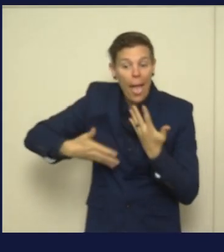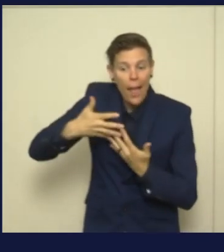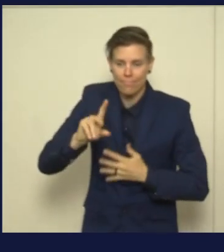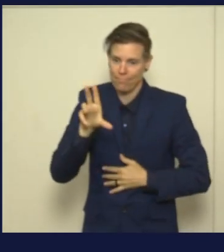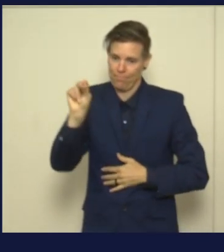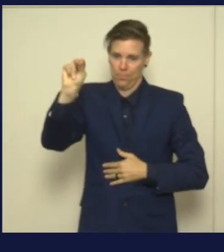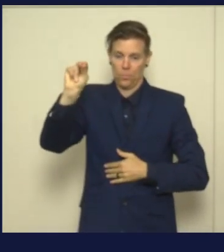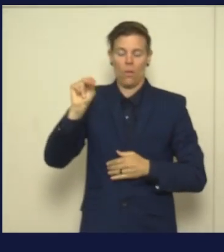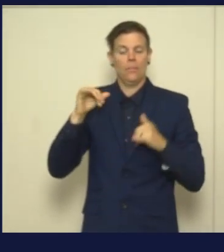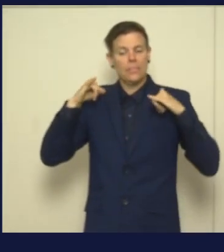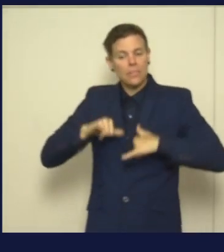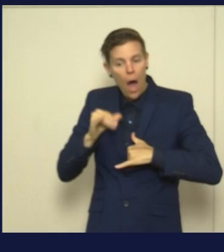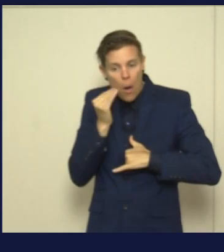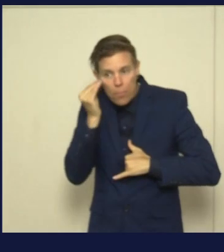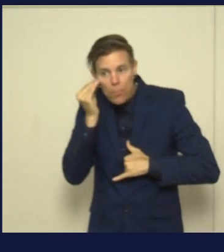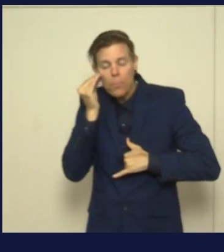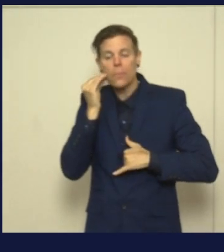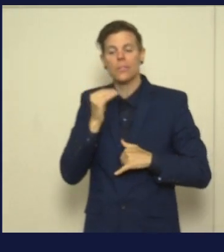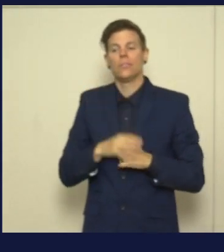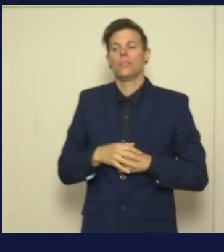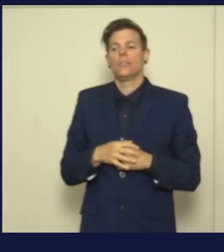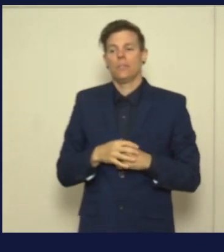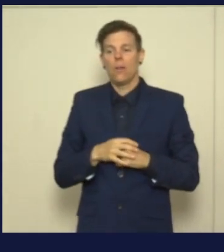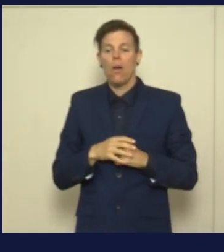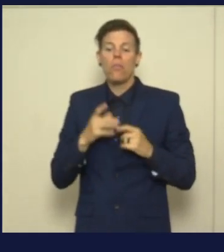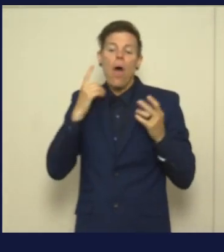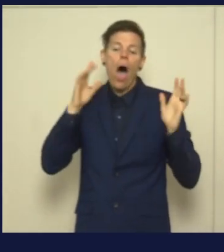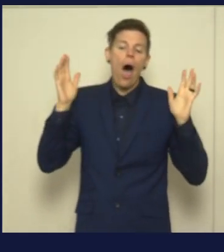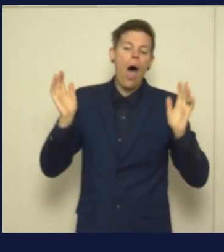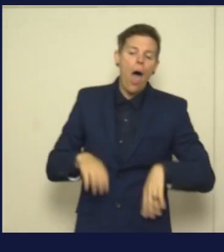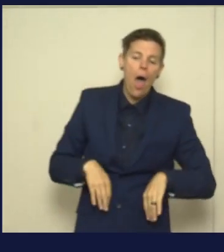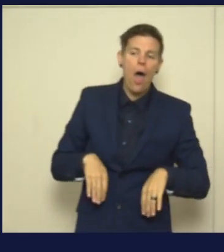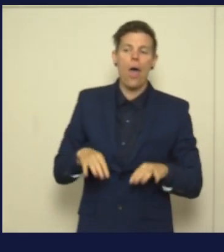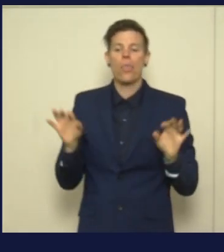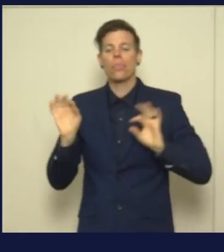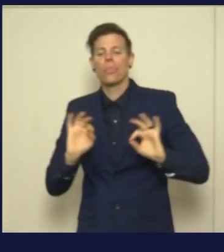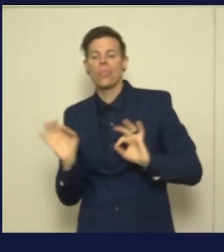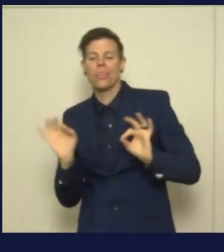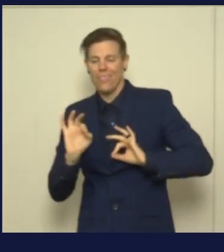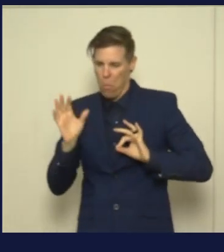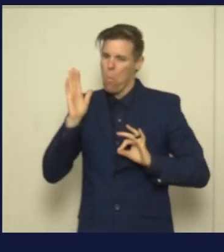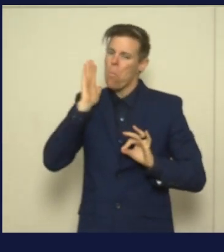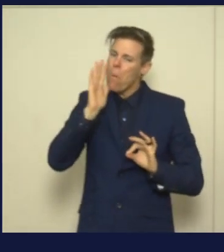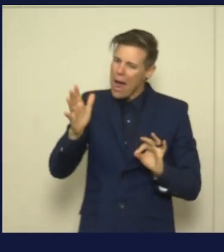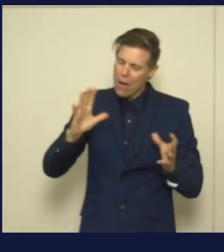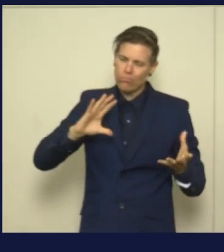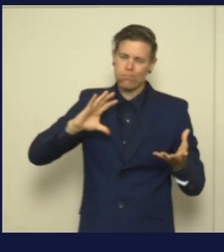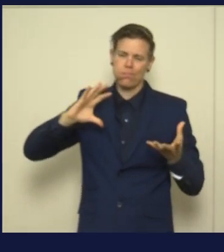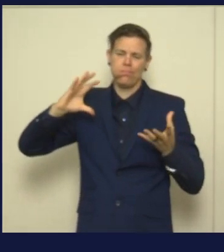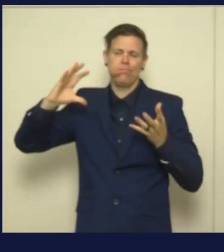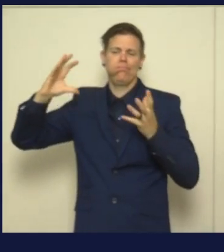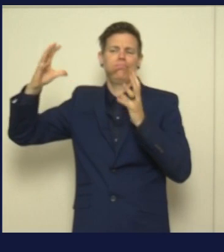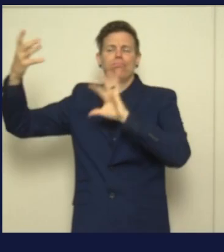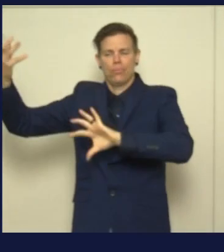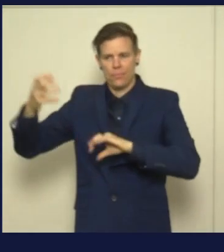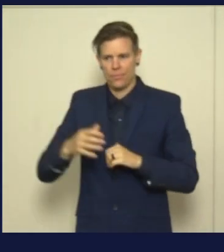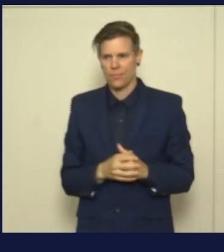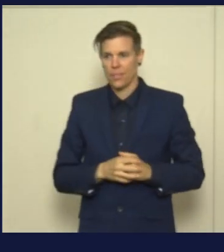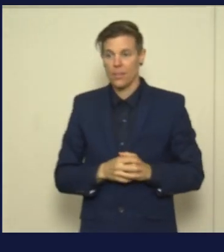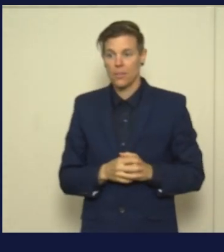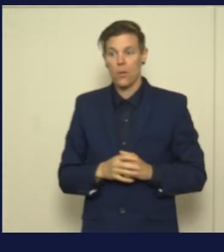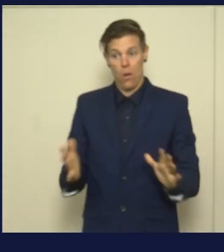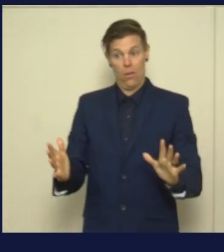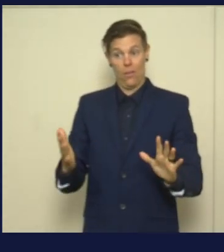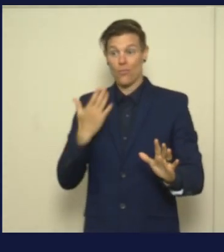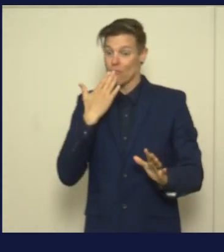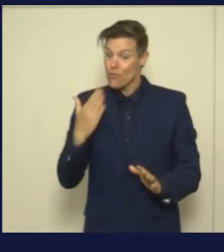and that's exactly what we must avoid. Good news is you already know. New Mexicans, by and large, know that what the game plan is.